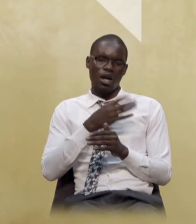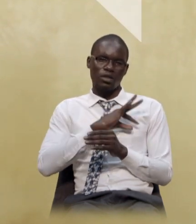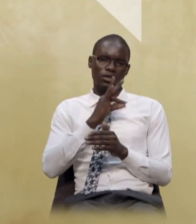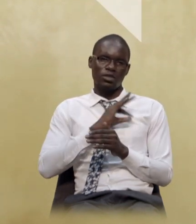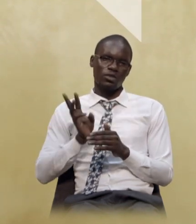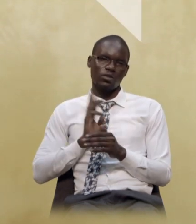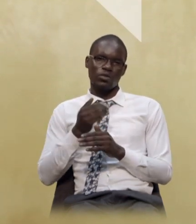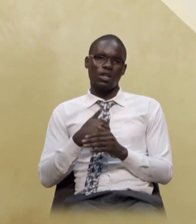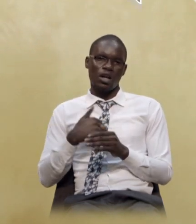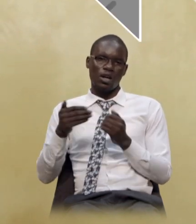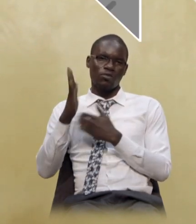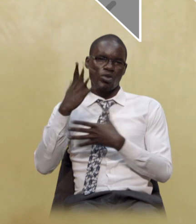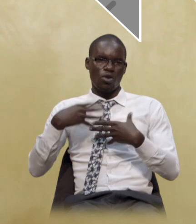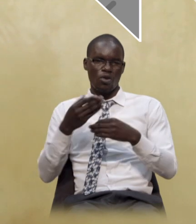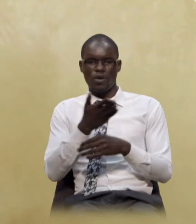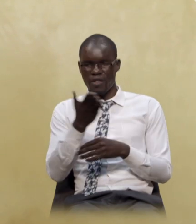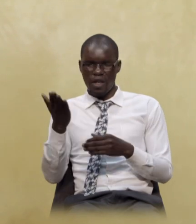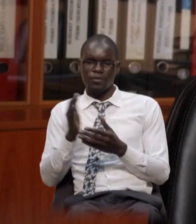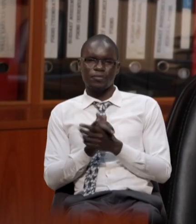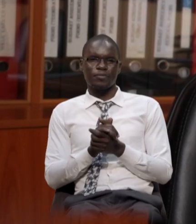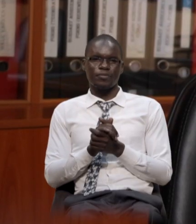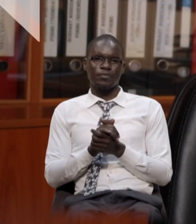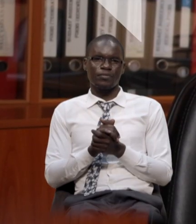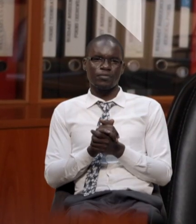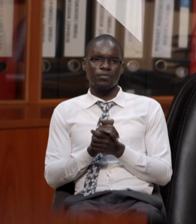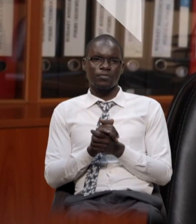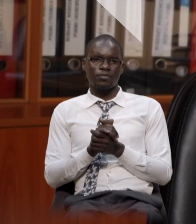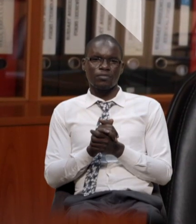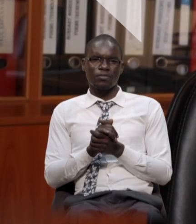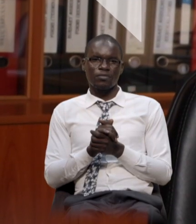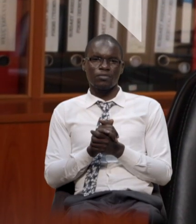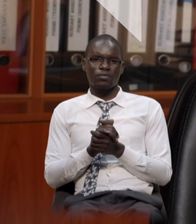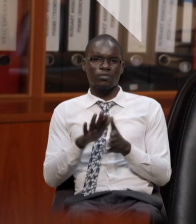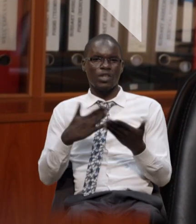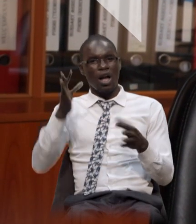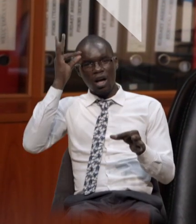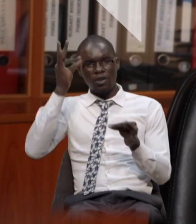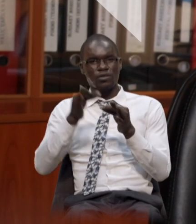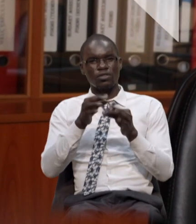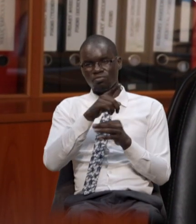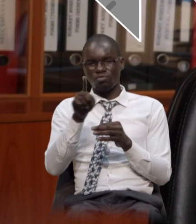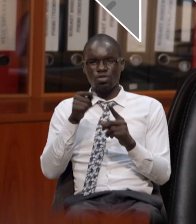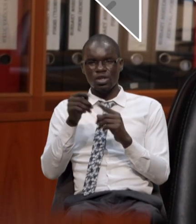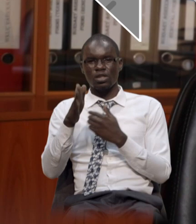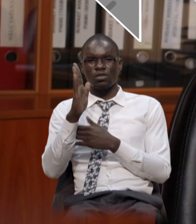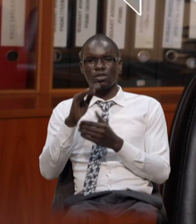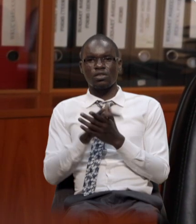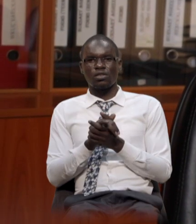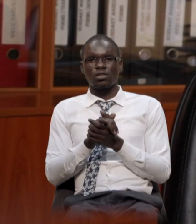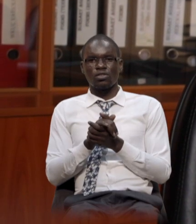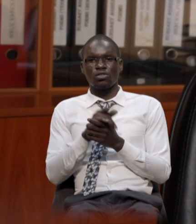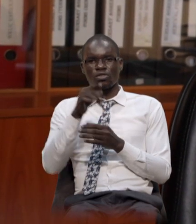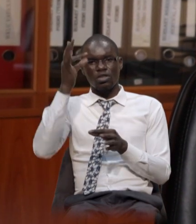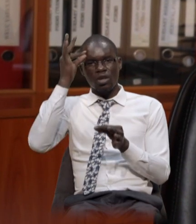Because we have God, just go there and talk to him. How faithful are you to God? Are